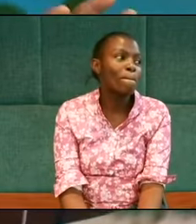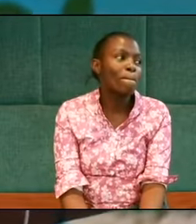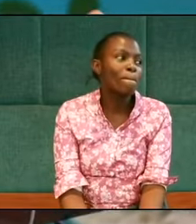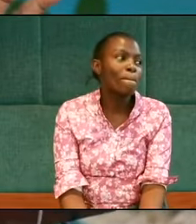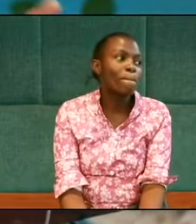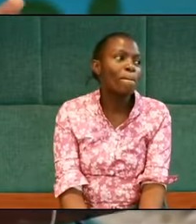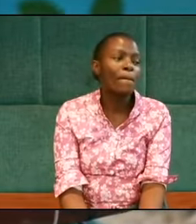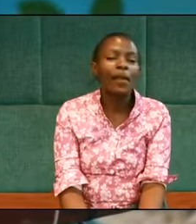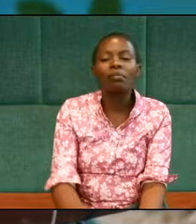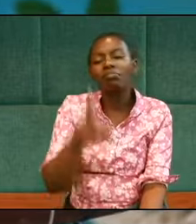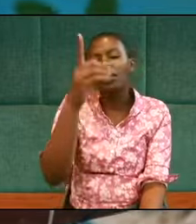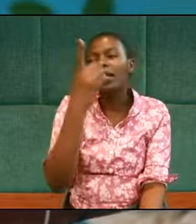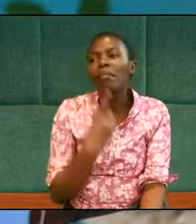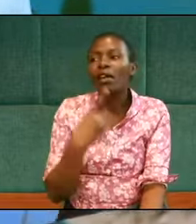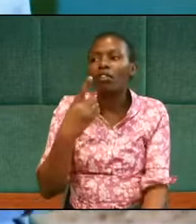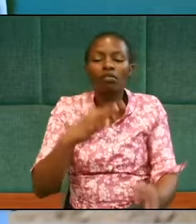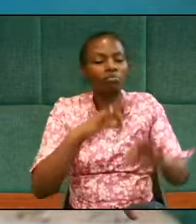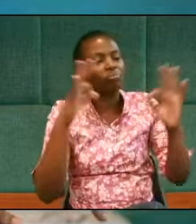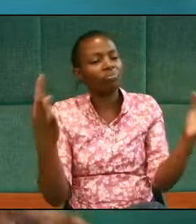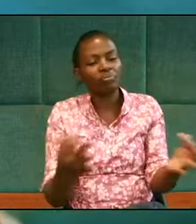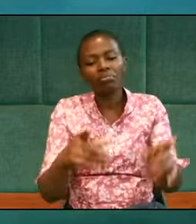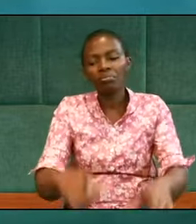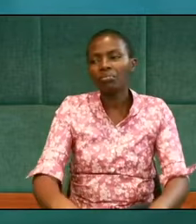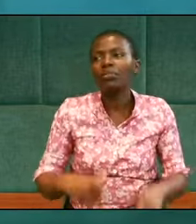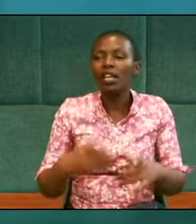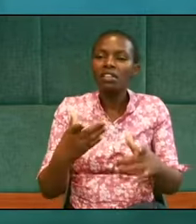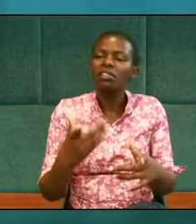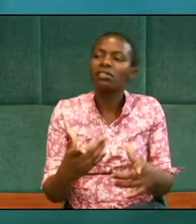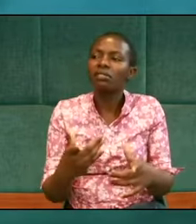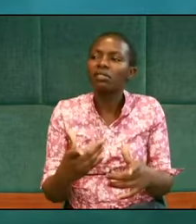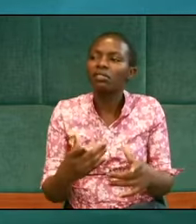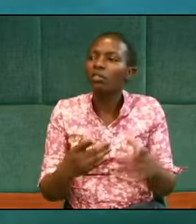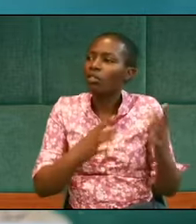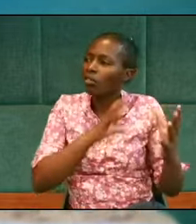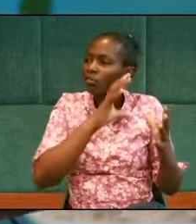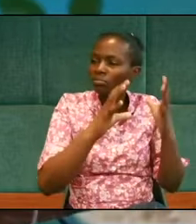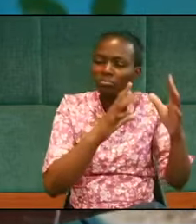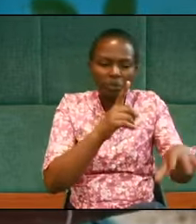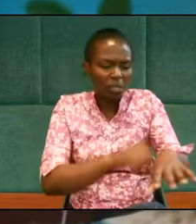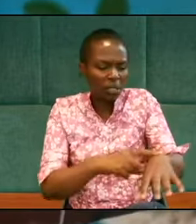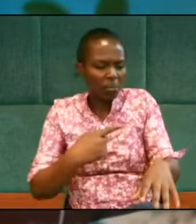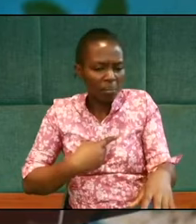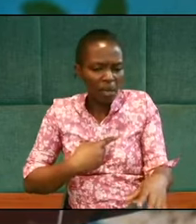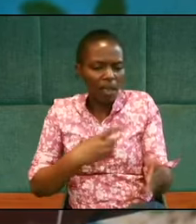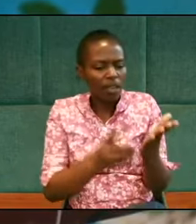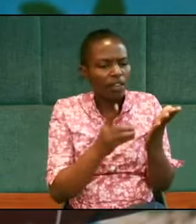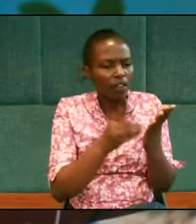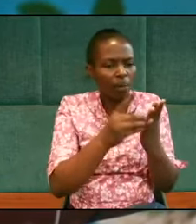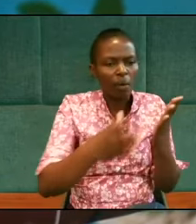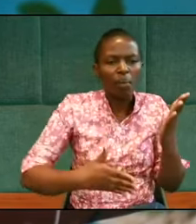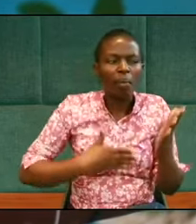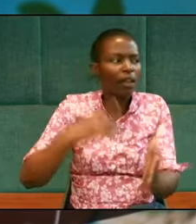The demand on family life is crazy. When I'm developing my slide, my daughter can come and look at me and say, Daddy, I also